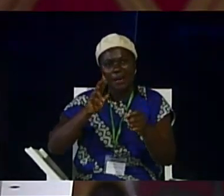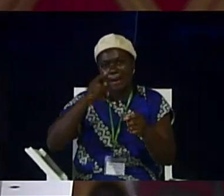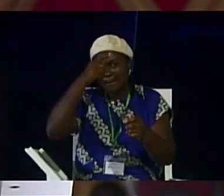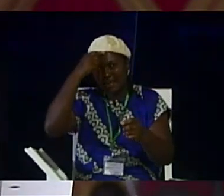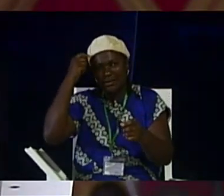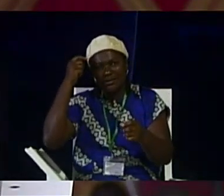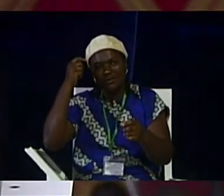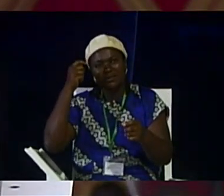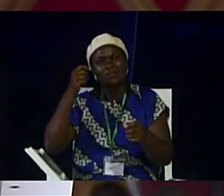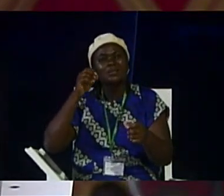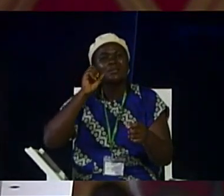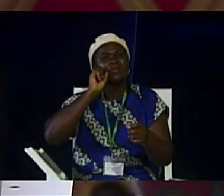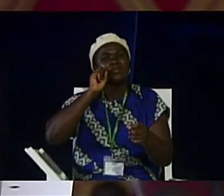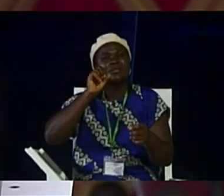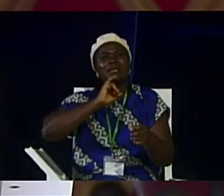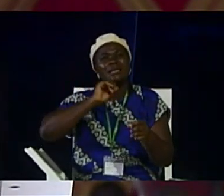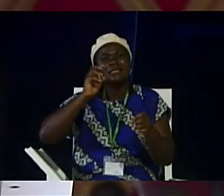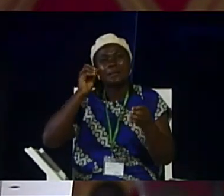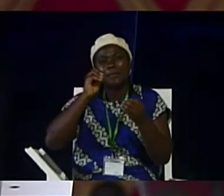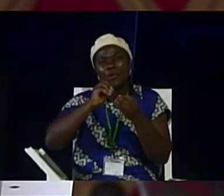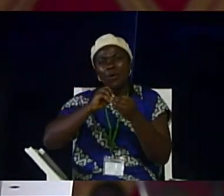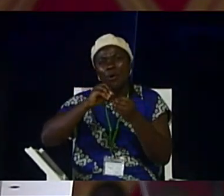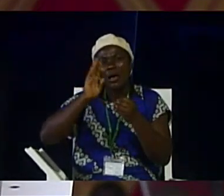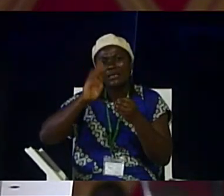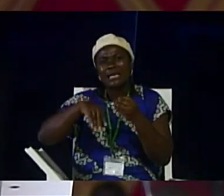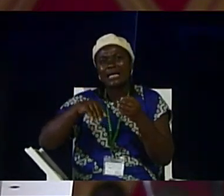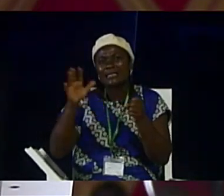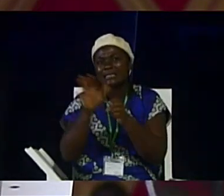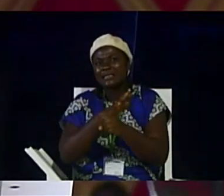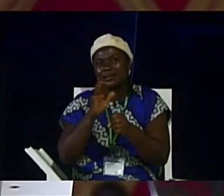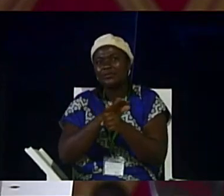is more than enough. In